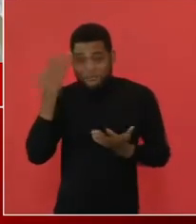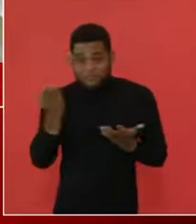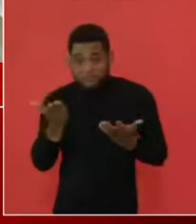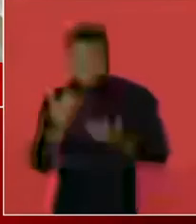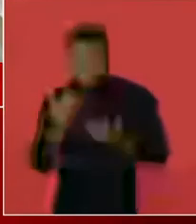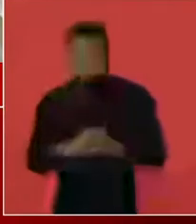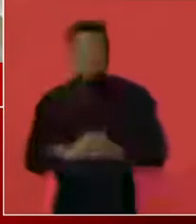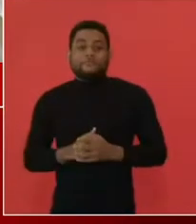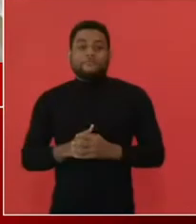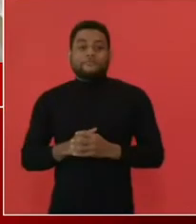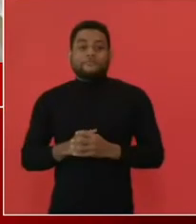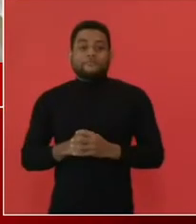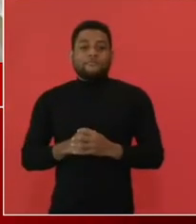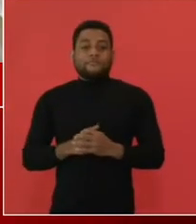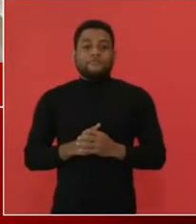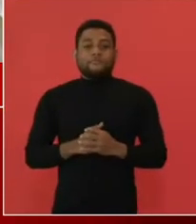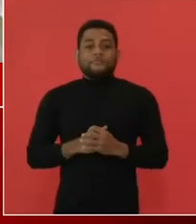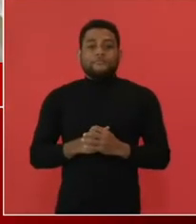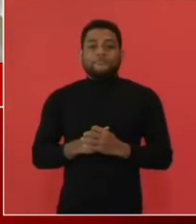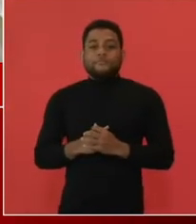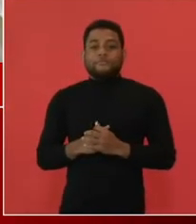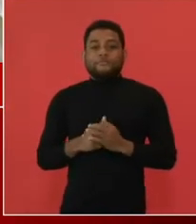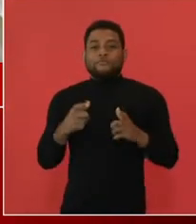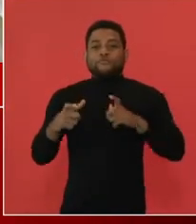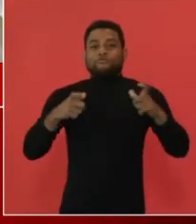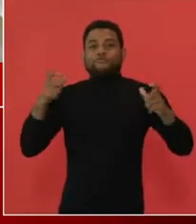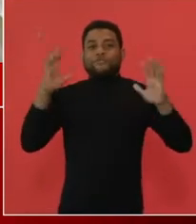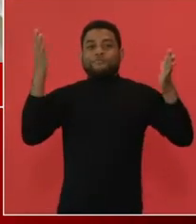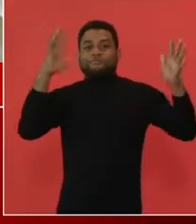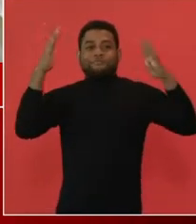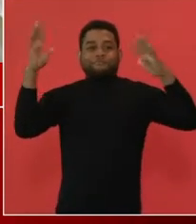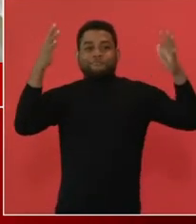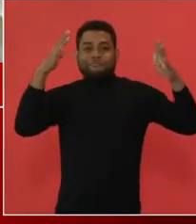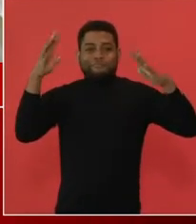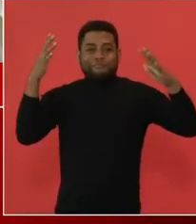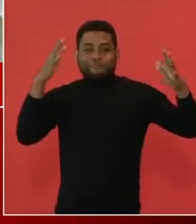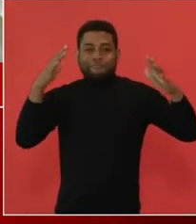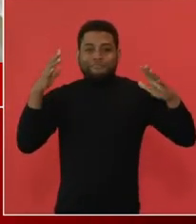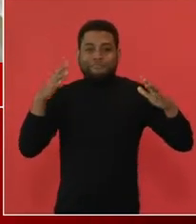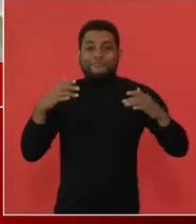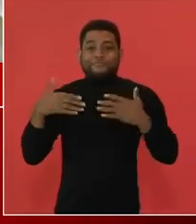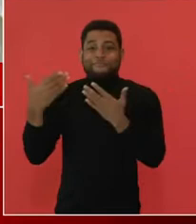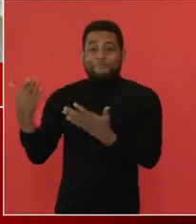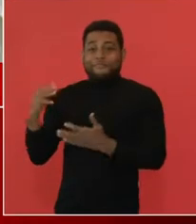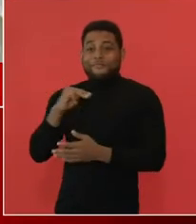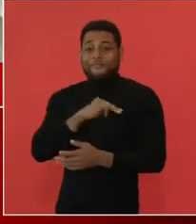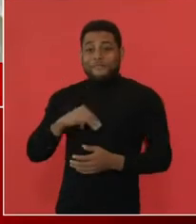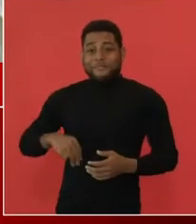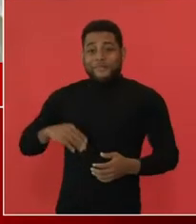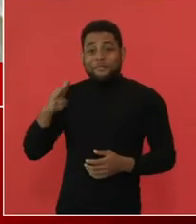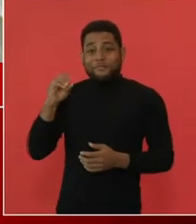rousing welcome applause. Welcome home, Mayor Bowser. Welcome home.